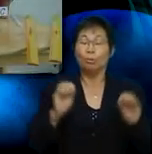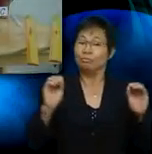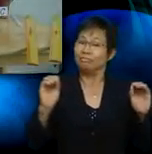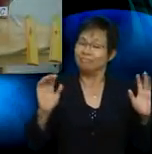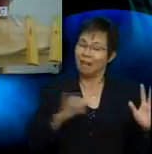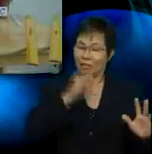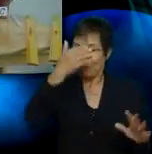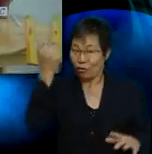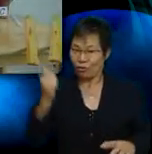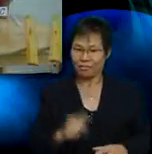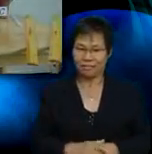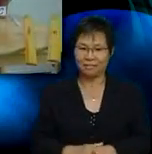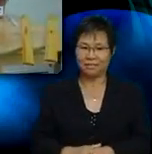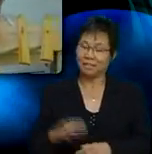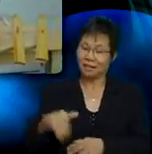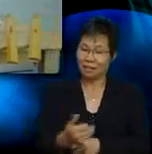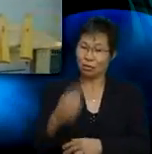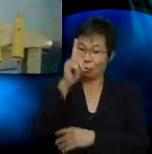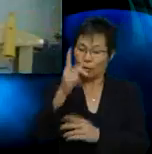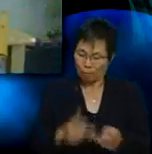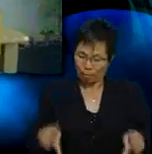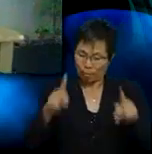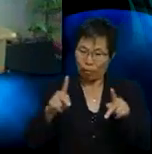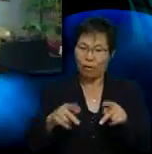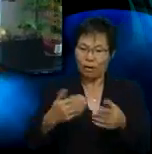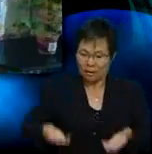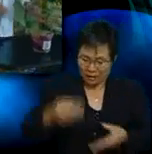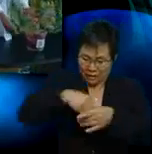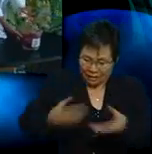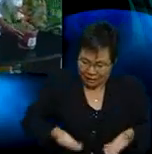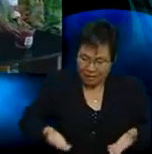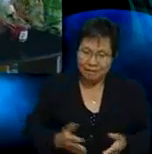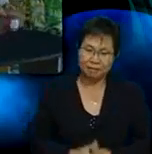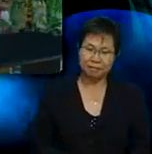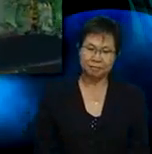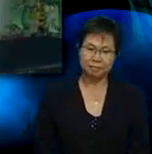Oops, I forgot. There is one more pot in here.